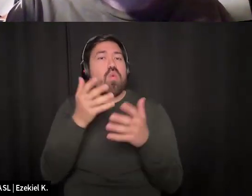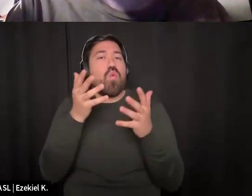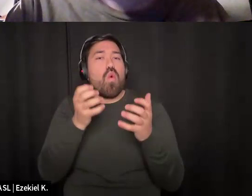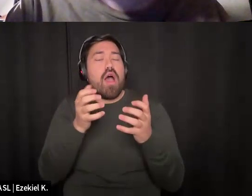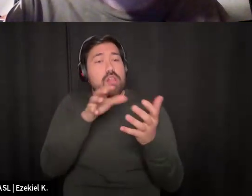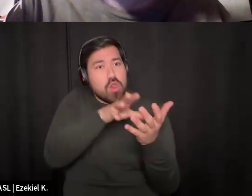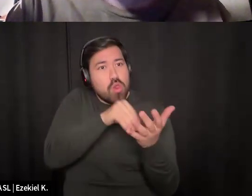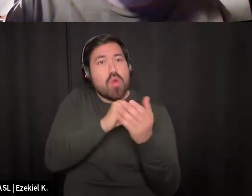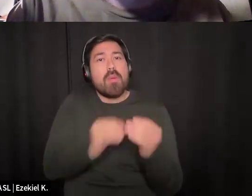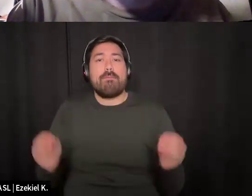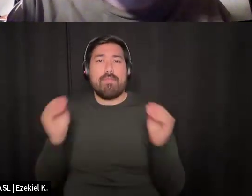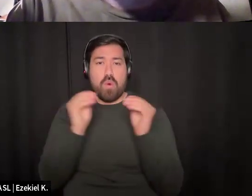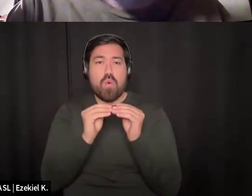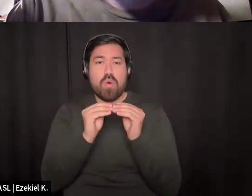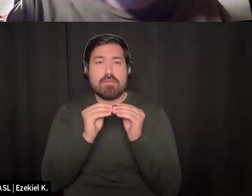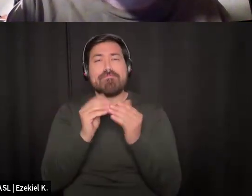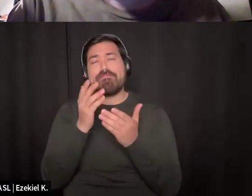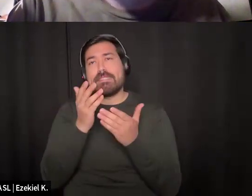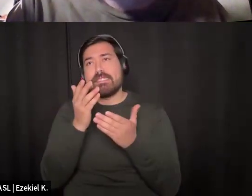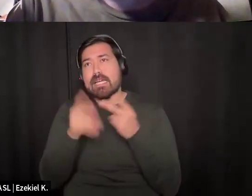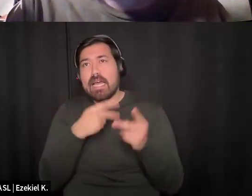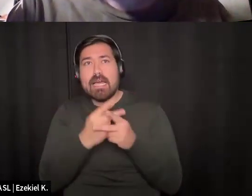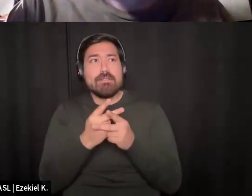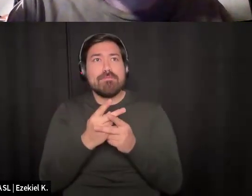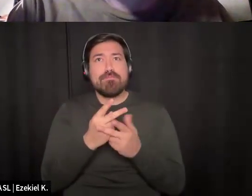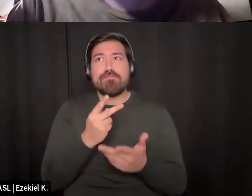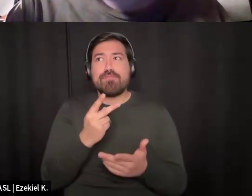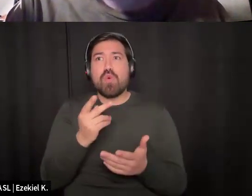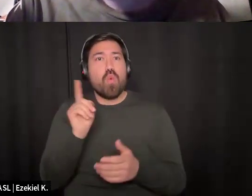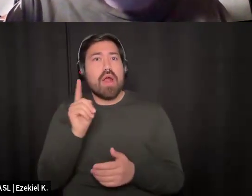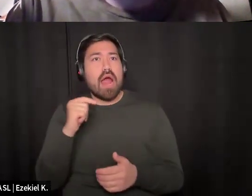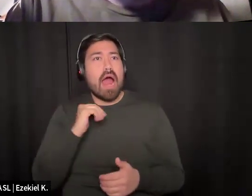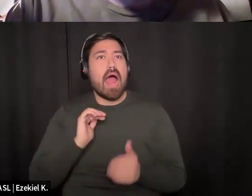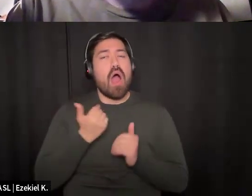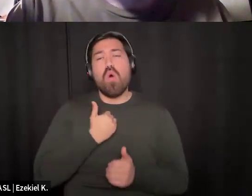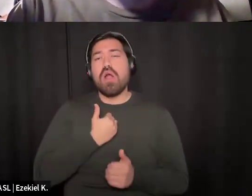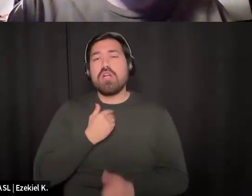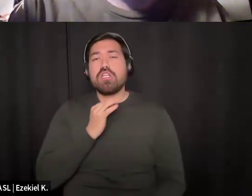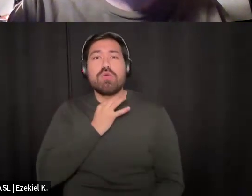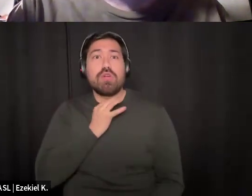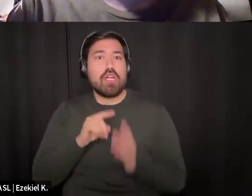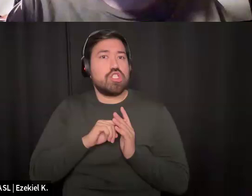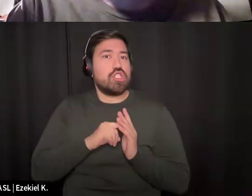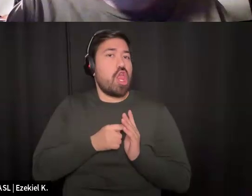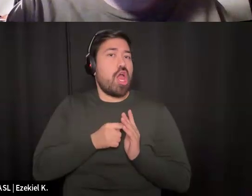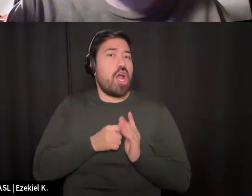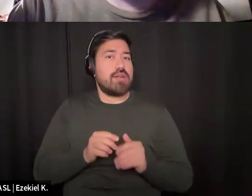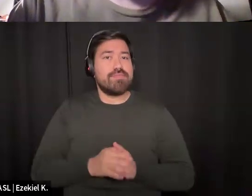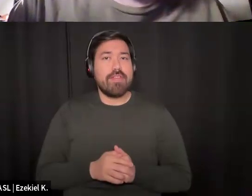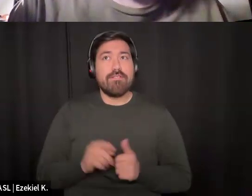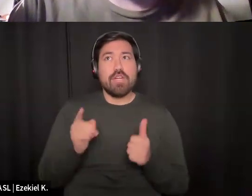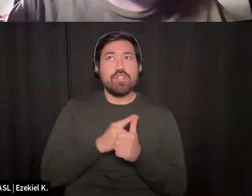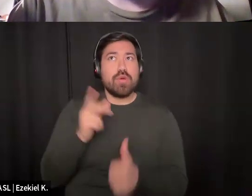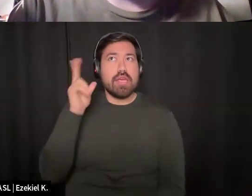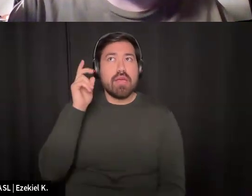more. It's kind of where one of the places where our curiosity starts, because first you hear the sound and you're